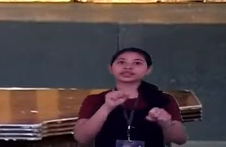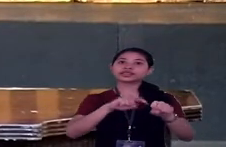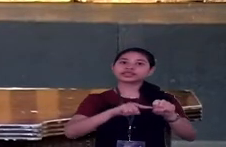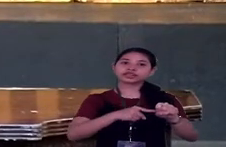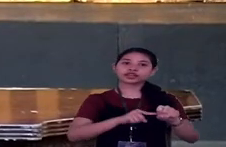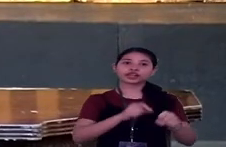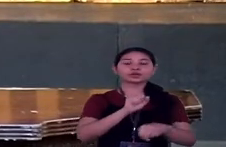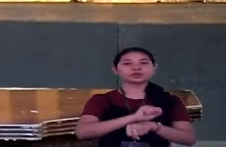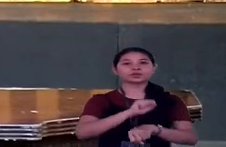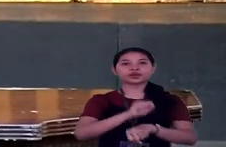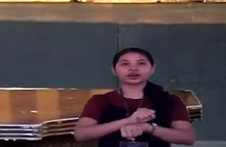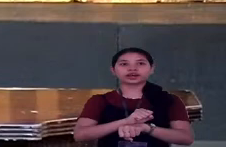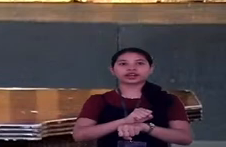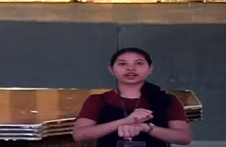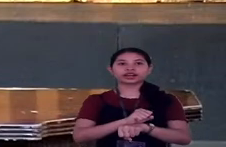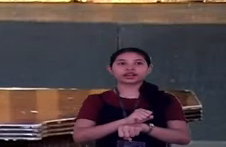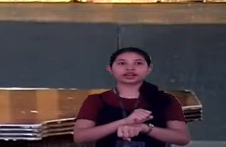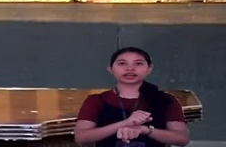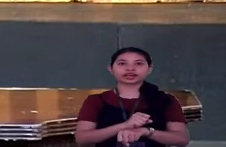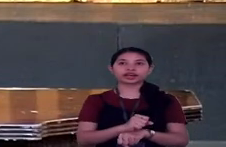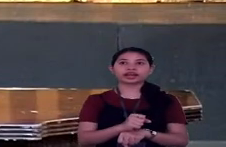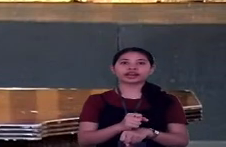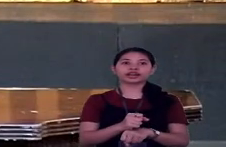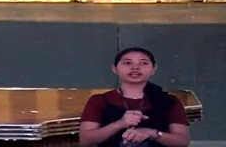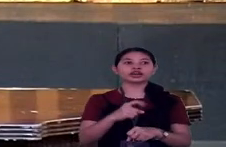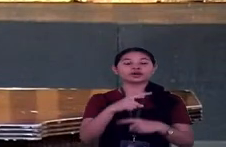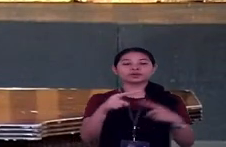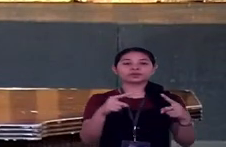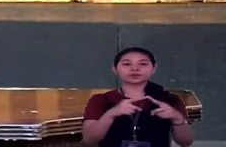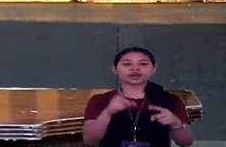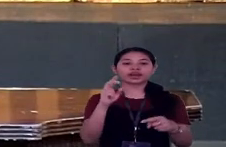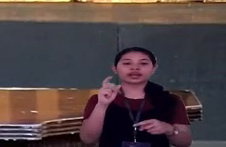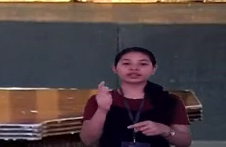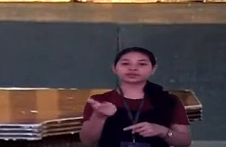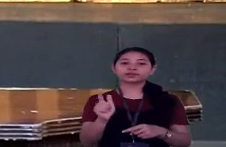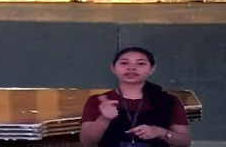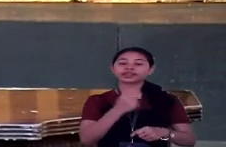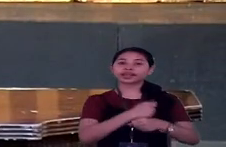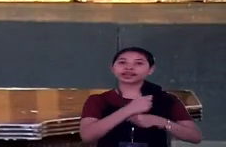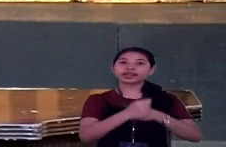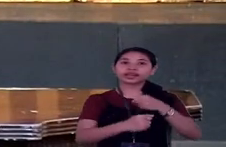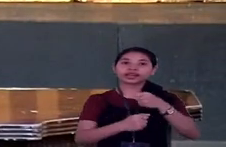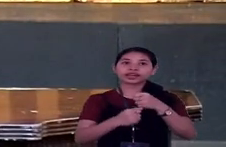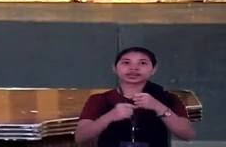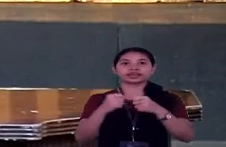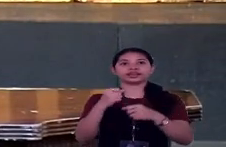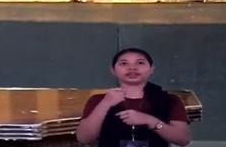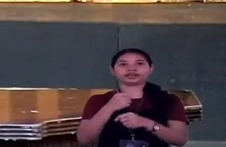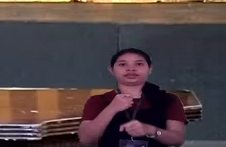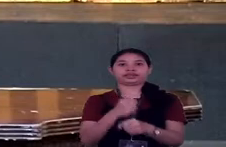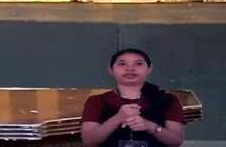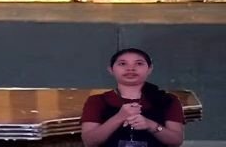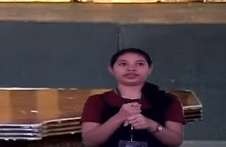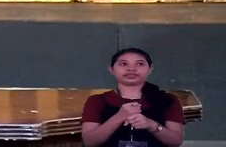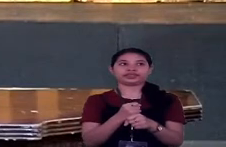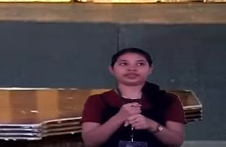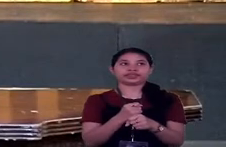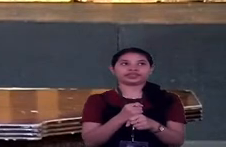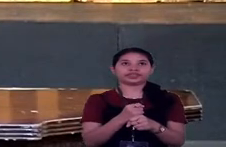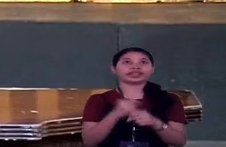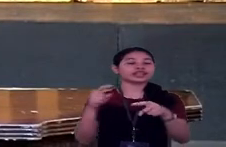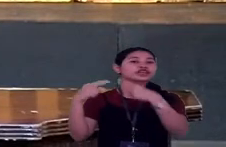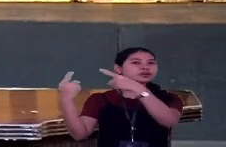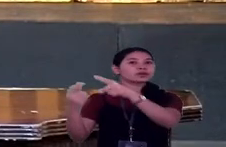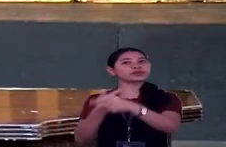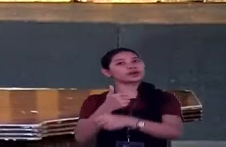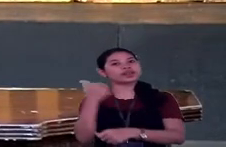Negros Occidental at age 20. And then started another work in Silay City where he met his